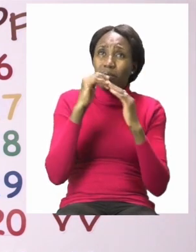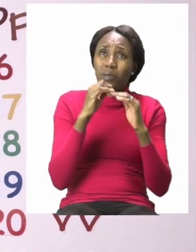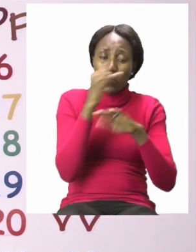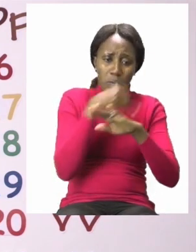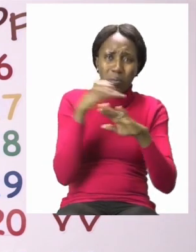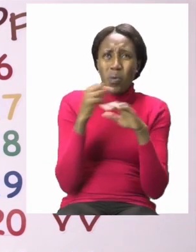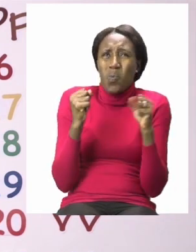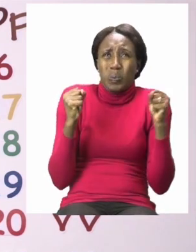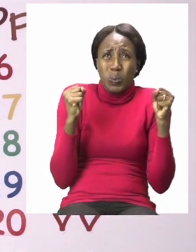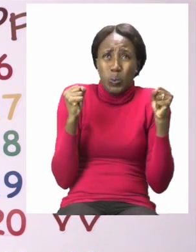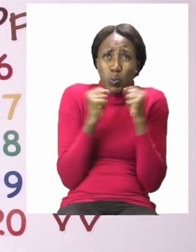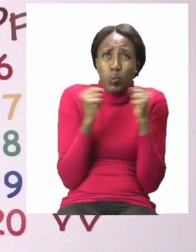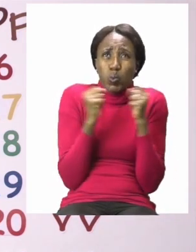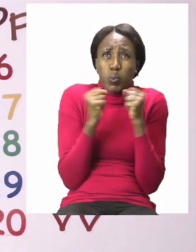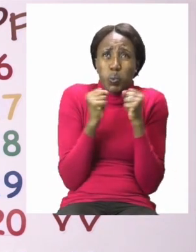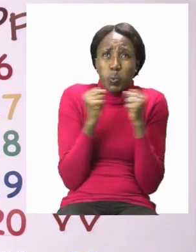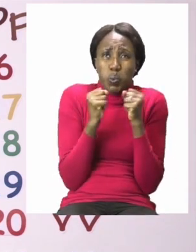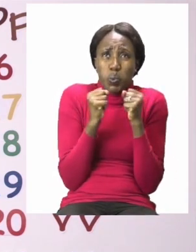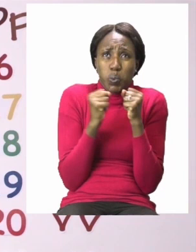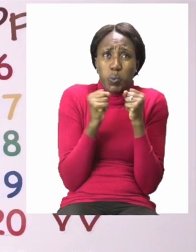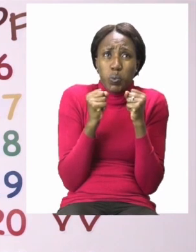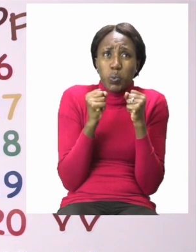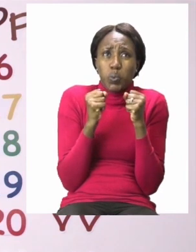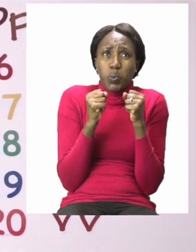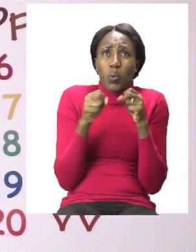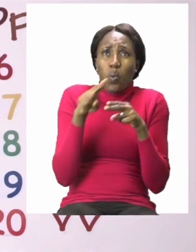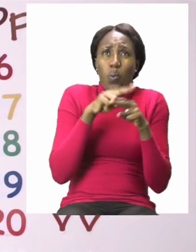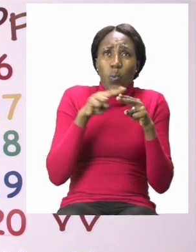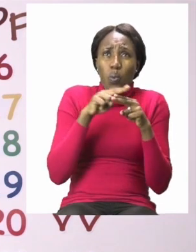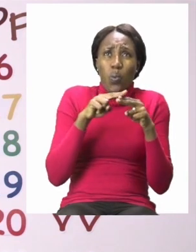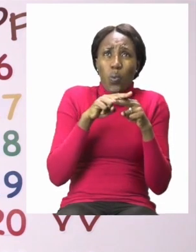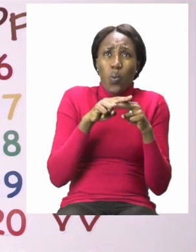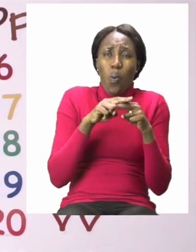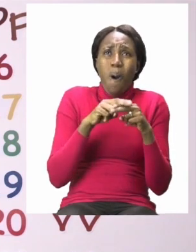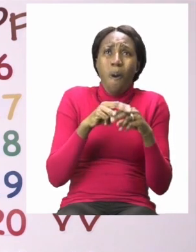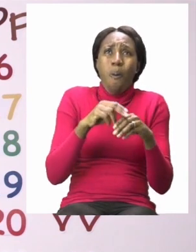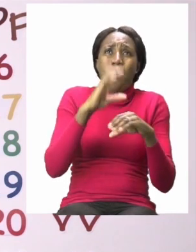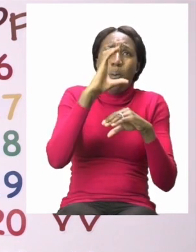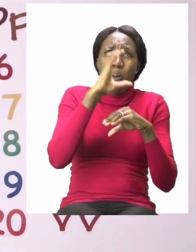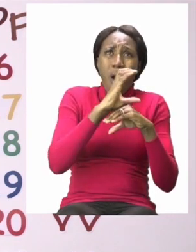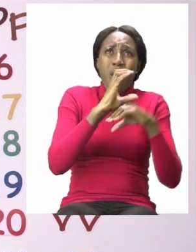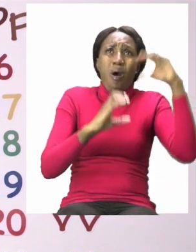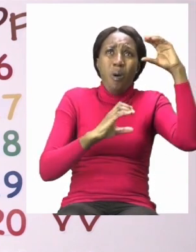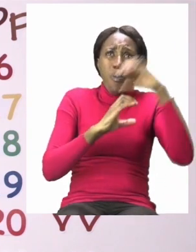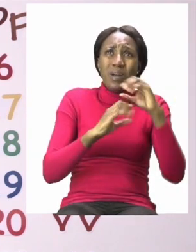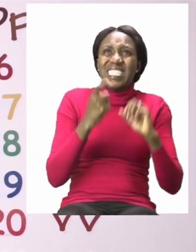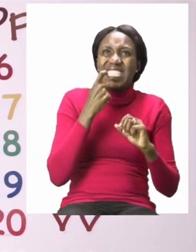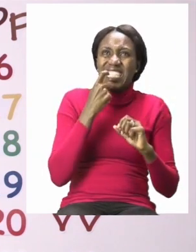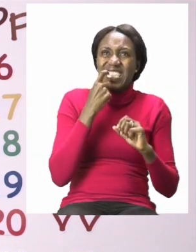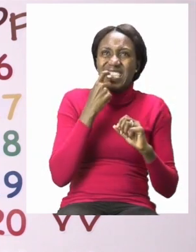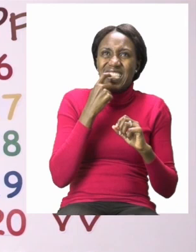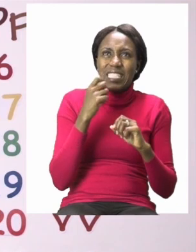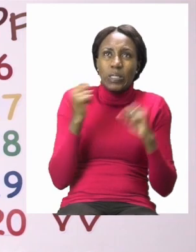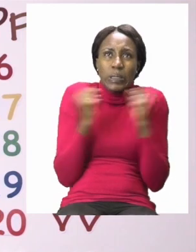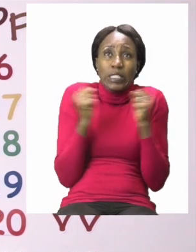cold because an igloo is made up of big ice blocks. So whenever there is a